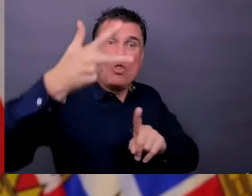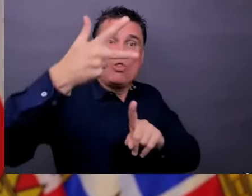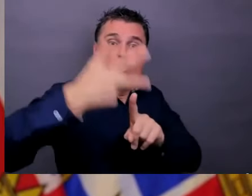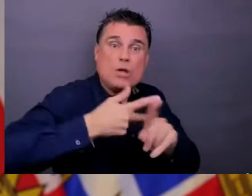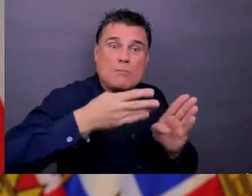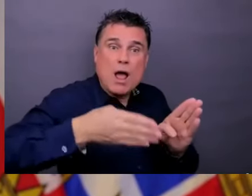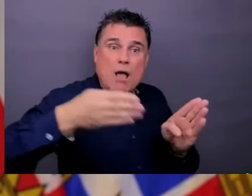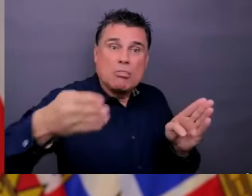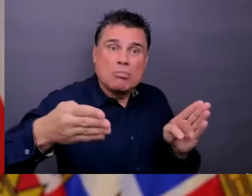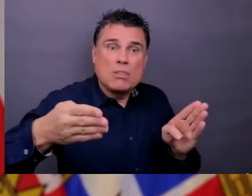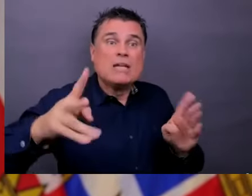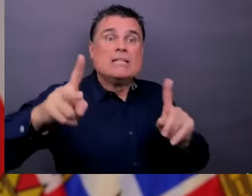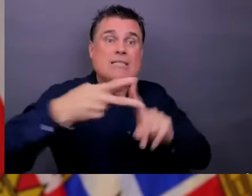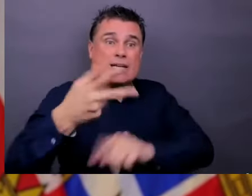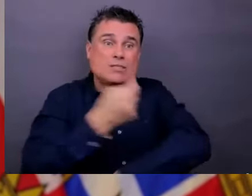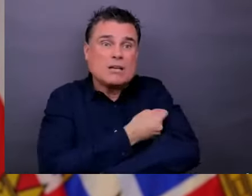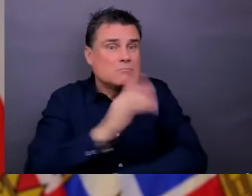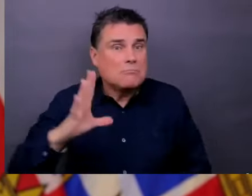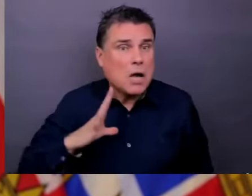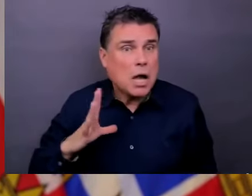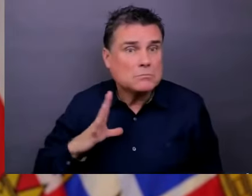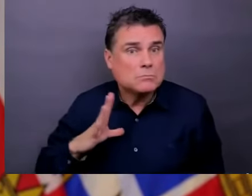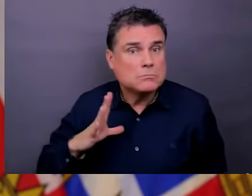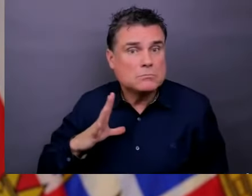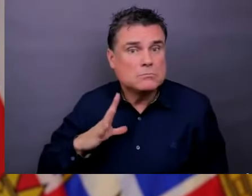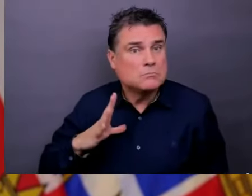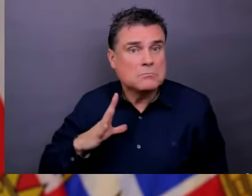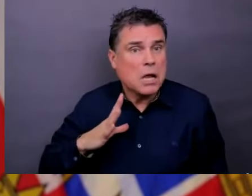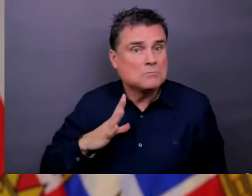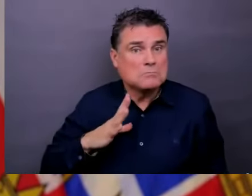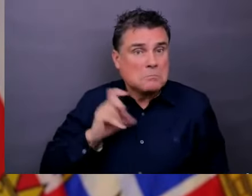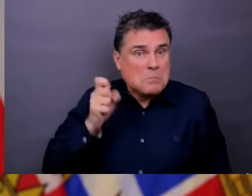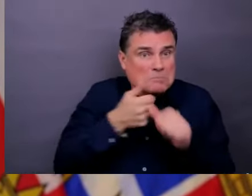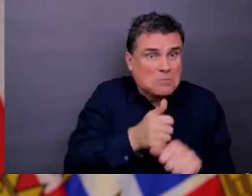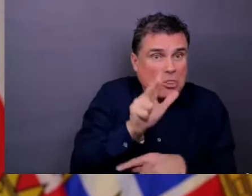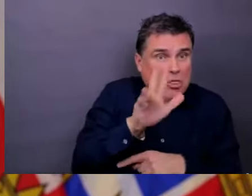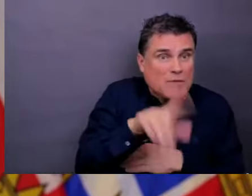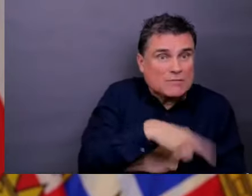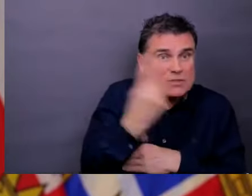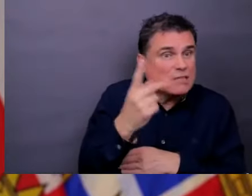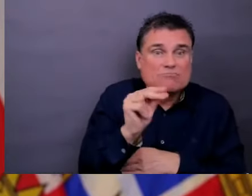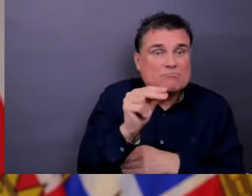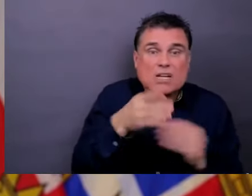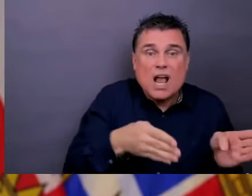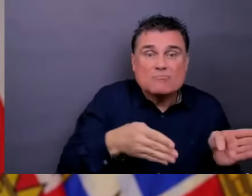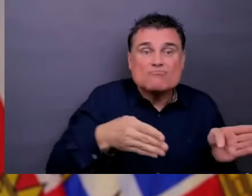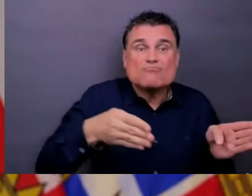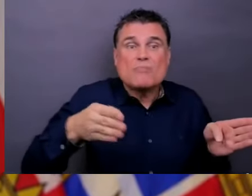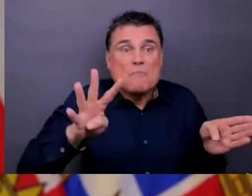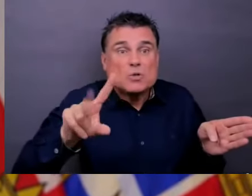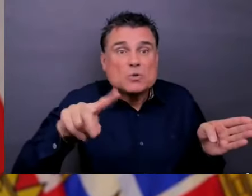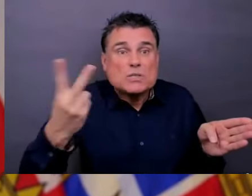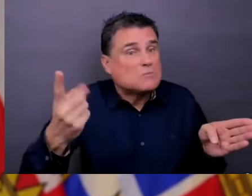to protect particularly our most vulnerable people as soon as we possibly can with the best protection we can.